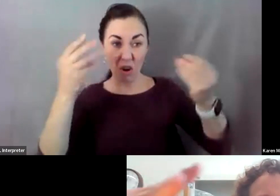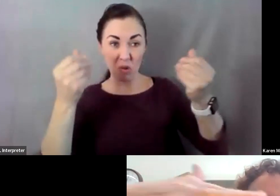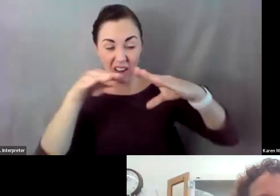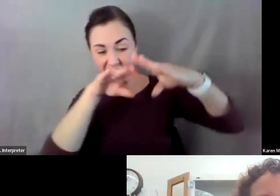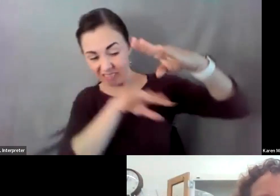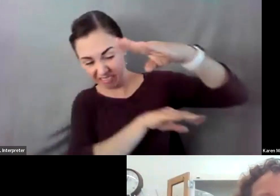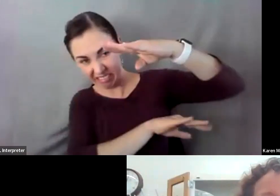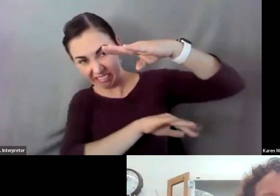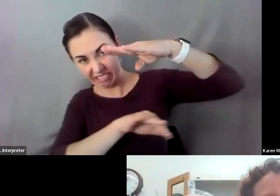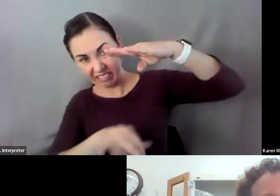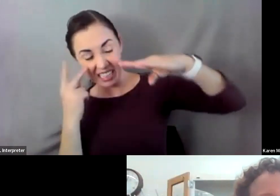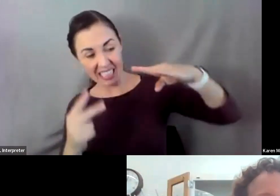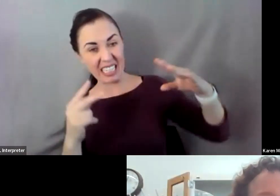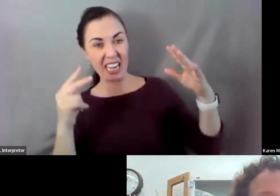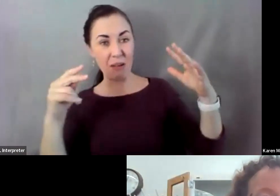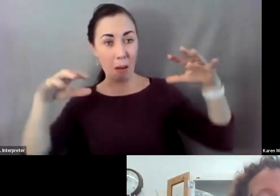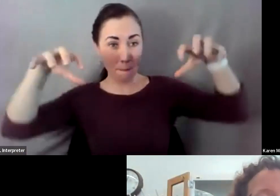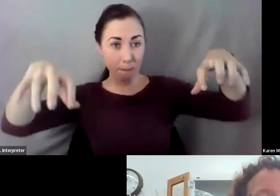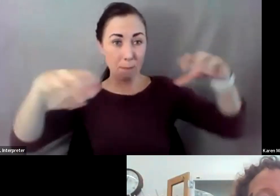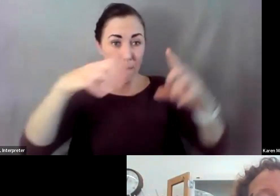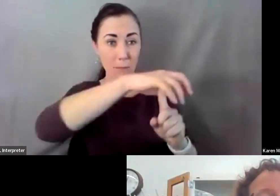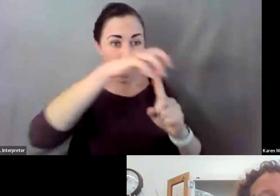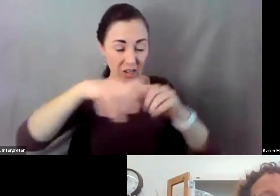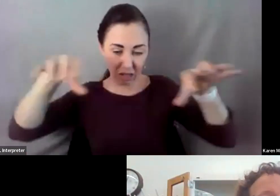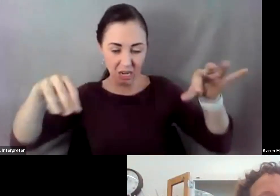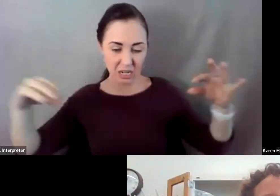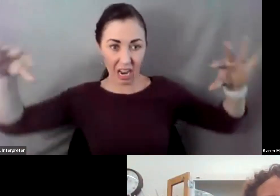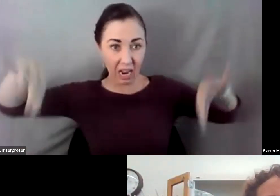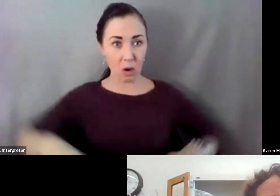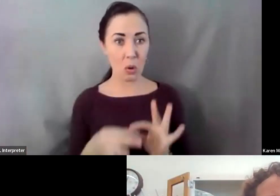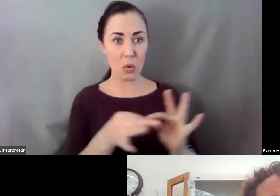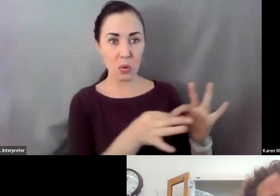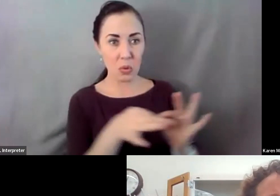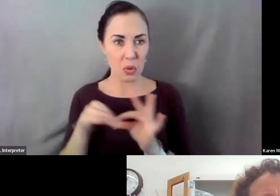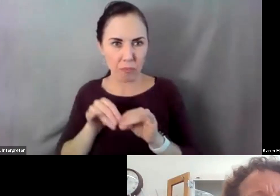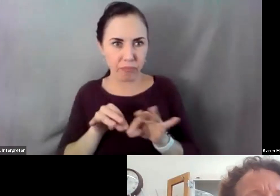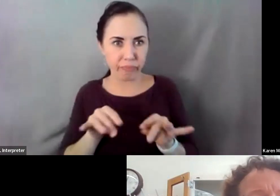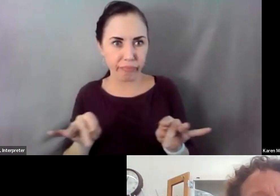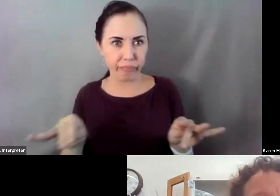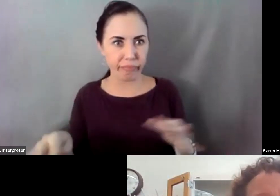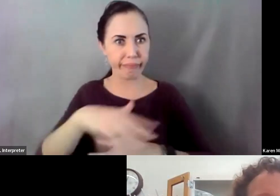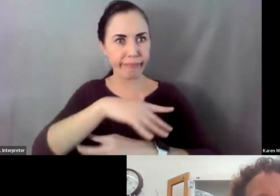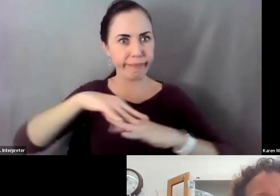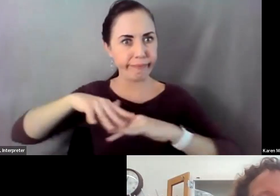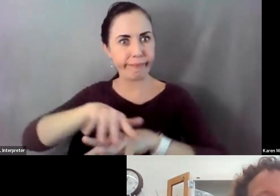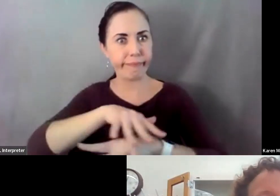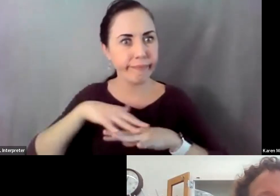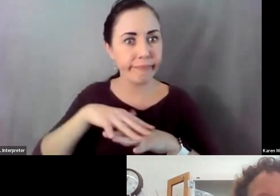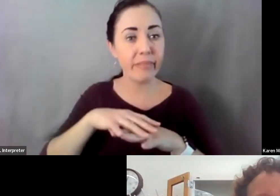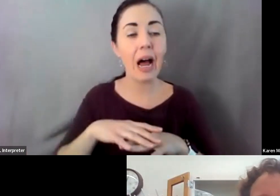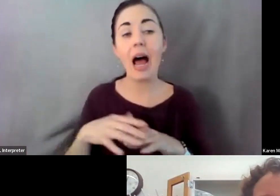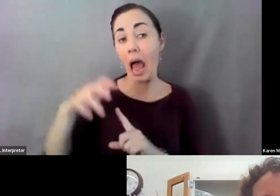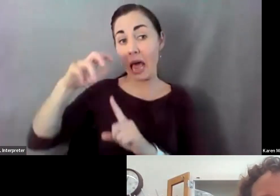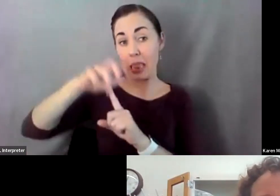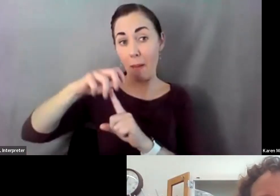in the soil with all of these threads of fungus all growing together. And you can think of the mushrooms that you see above ground as kind of